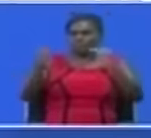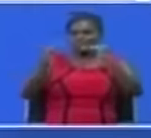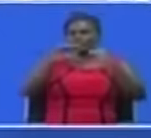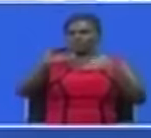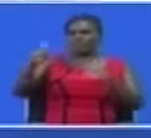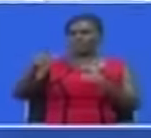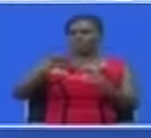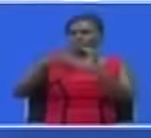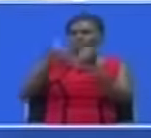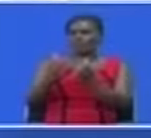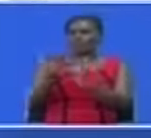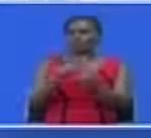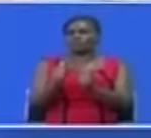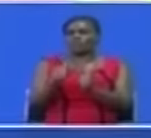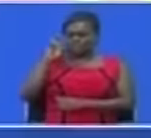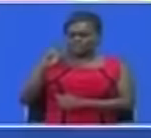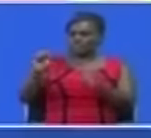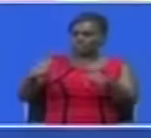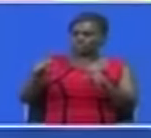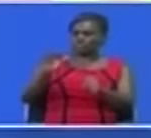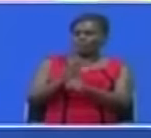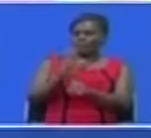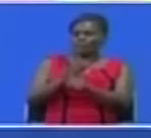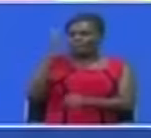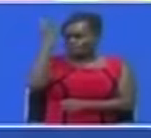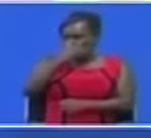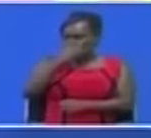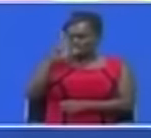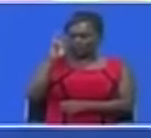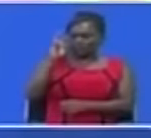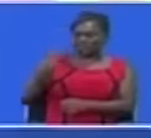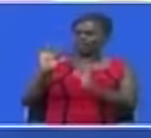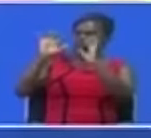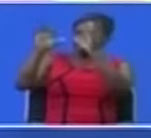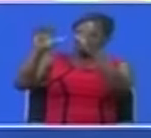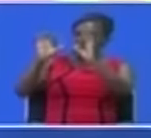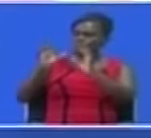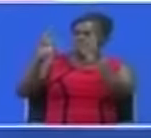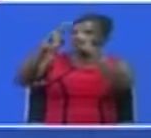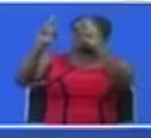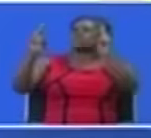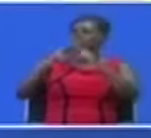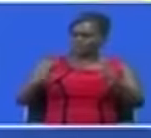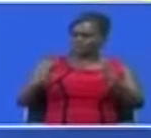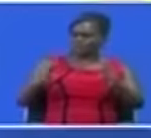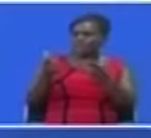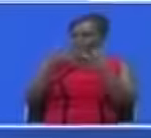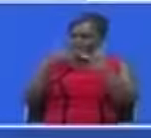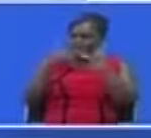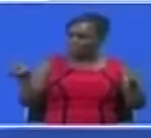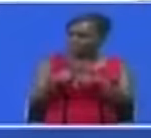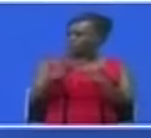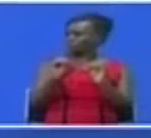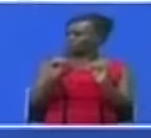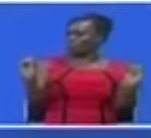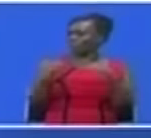other continents in terms of sports. I see so much potential. I see so much beauty. You know, basketball is a language. It's universal. We may not speak the same language,